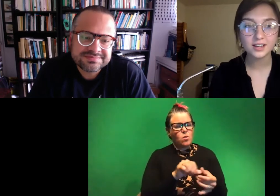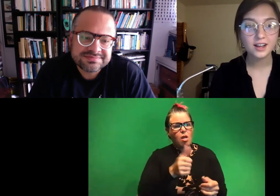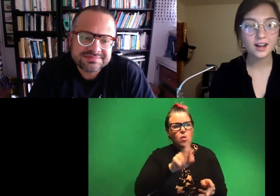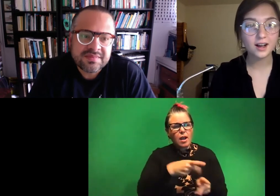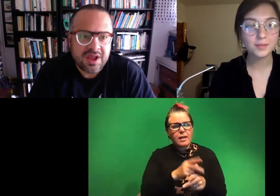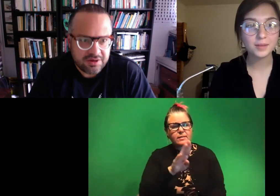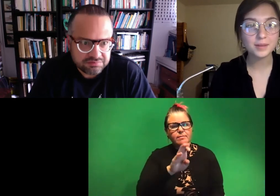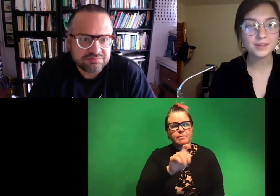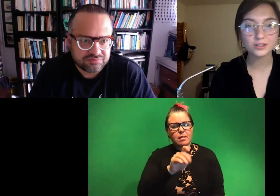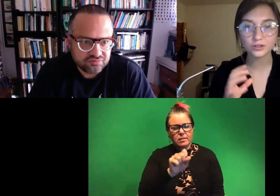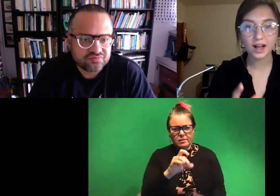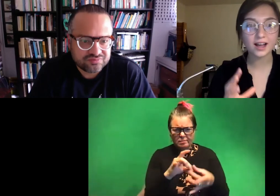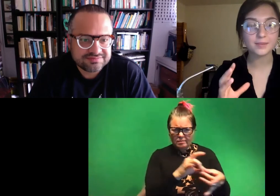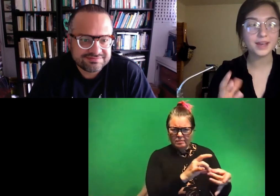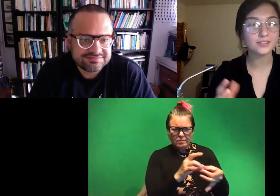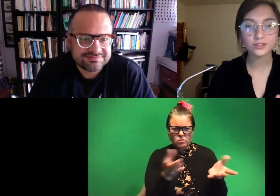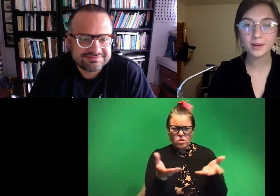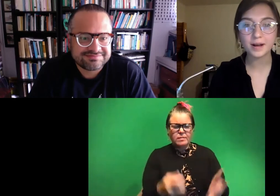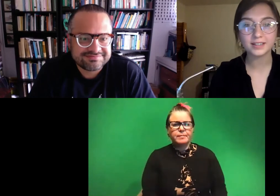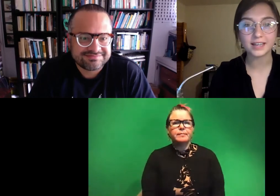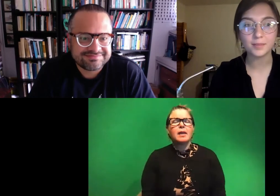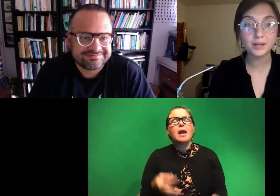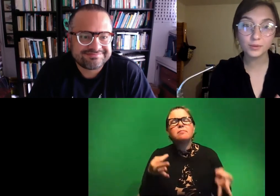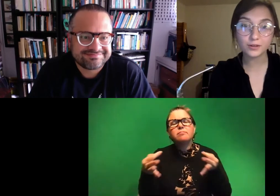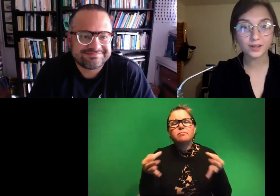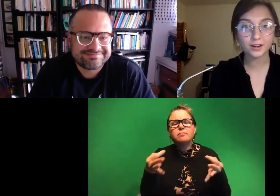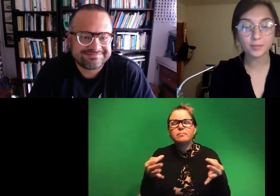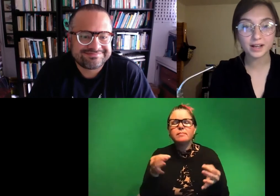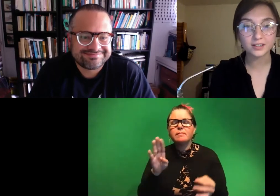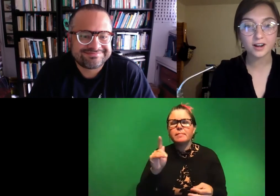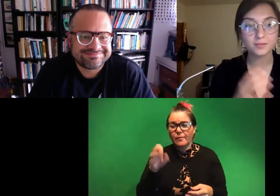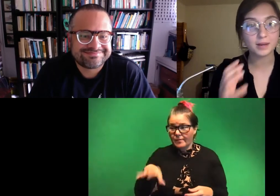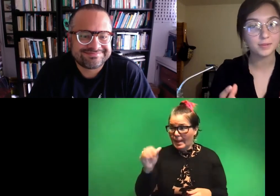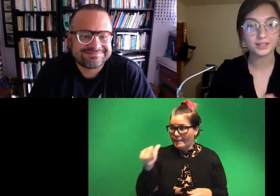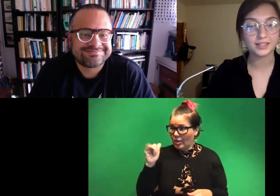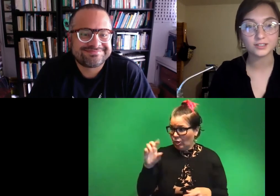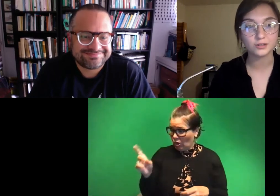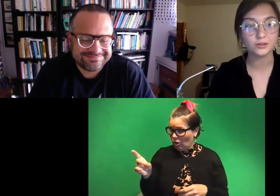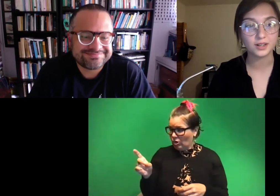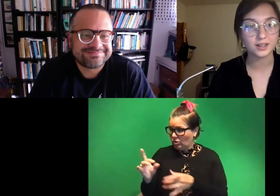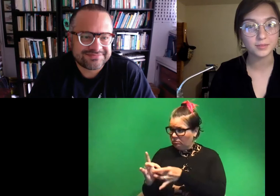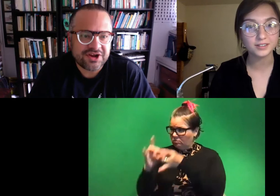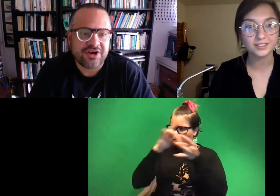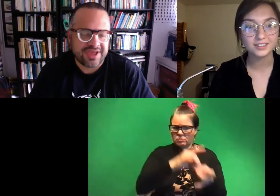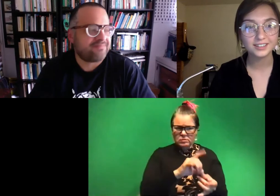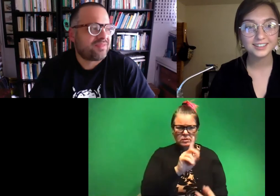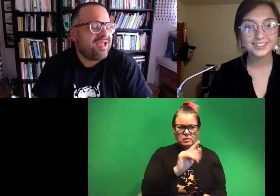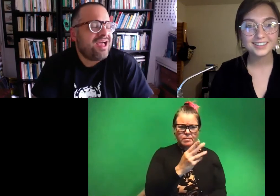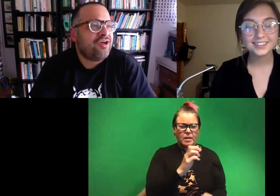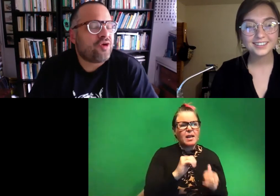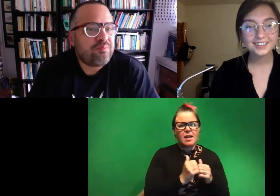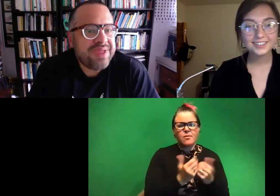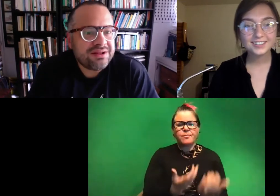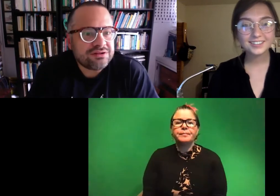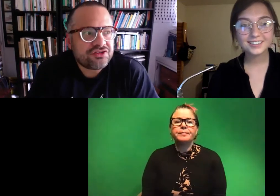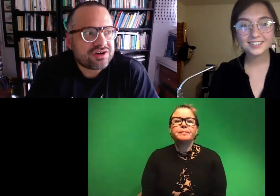beetles? And maybe describe how like a beetle we could find in our backyard might be related to a dung beetle. Okay.